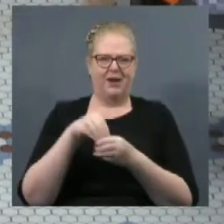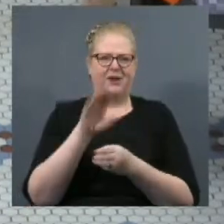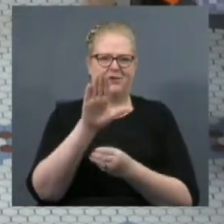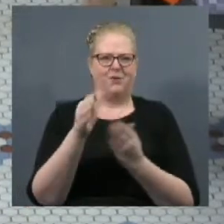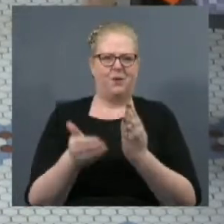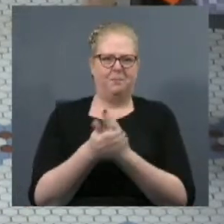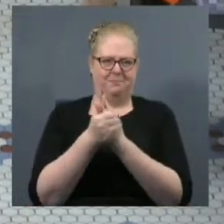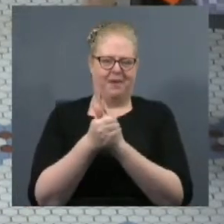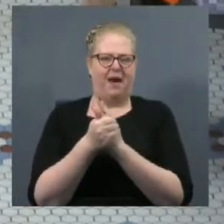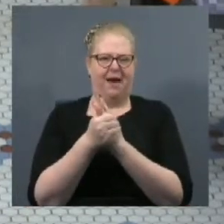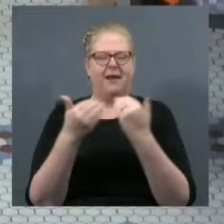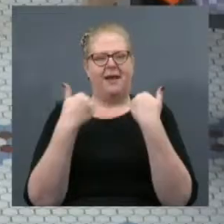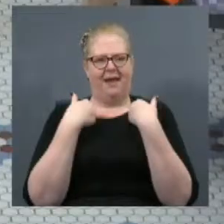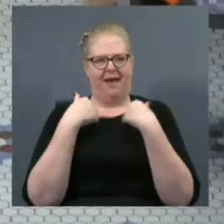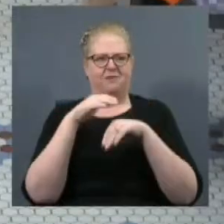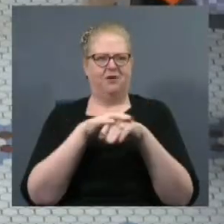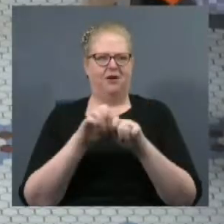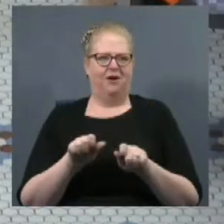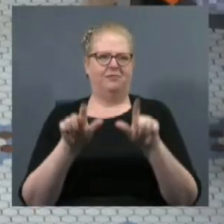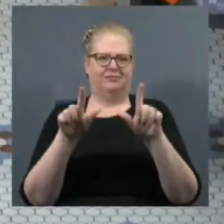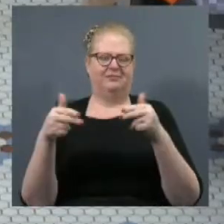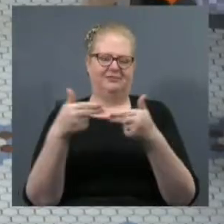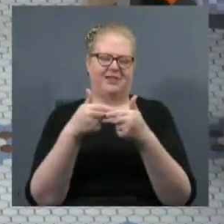packet and they're on the slide. So